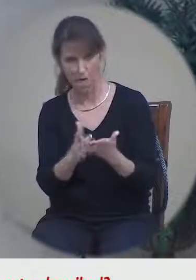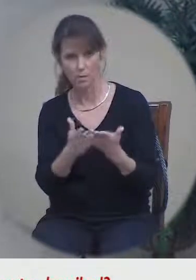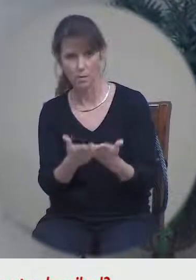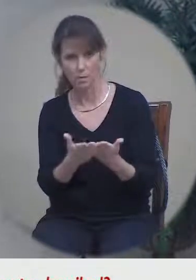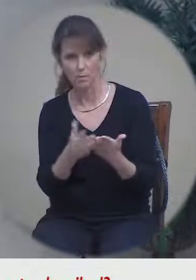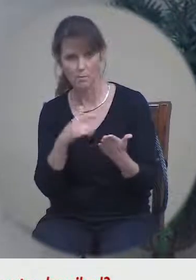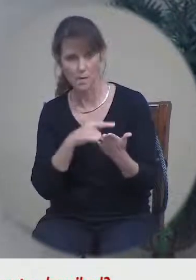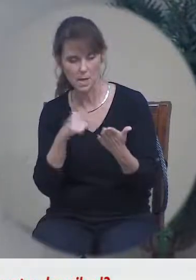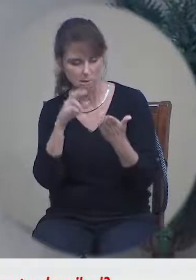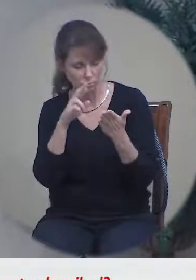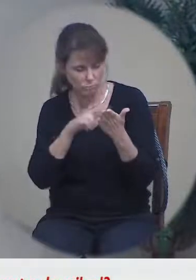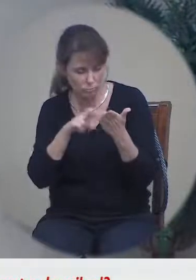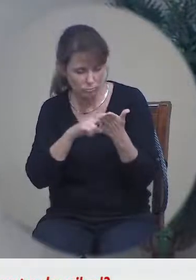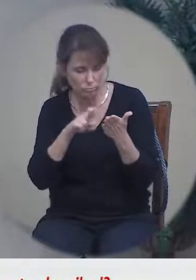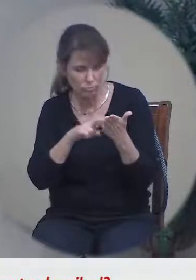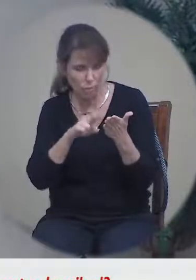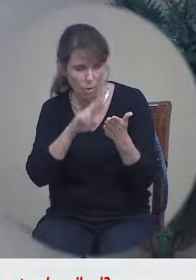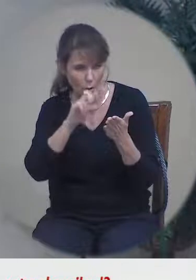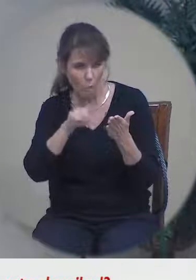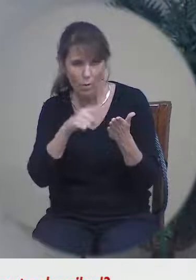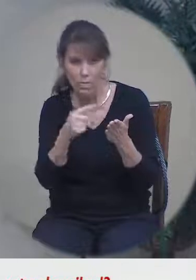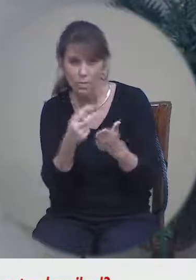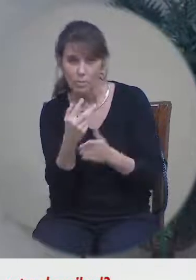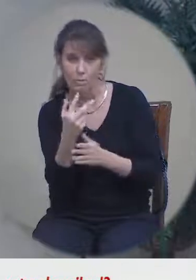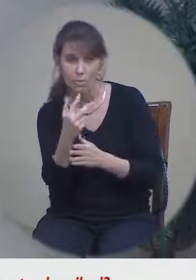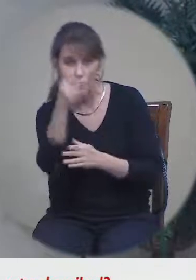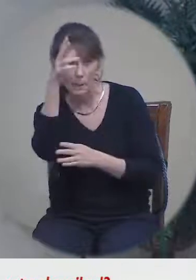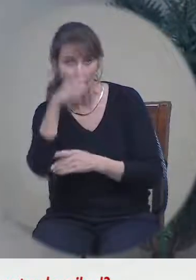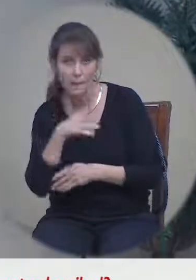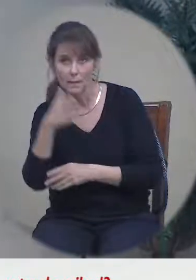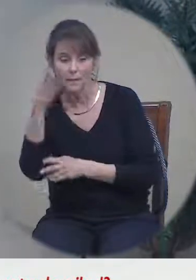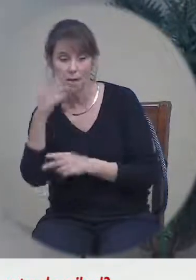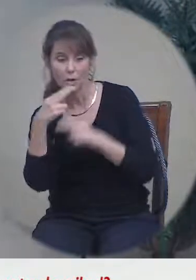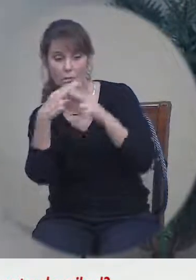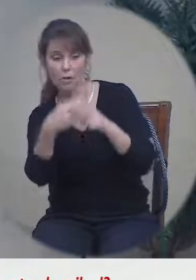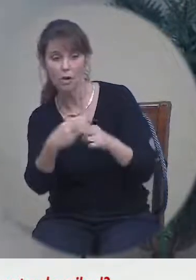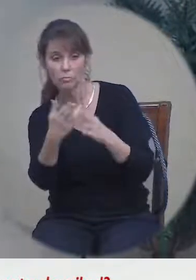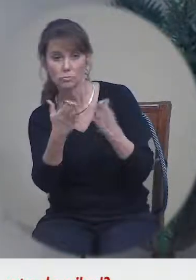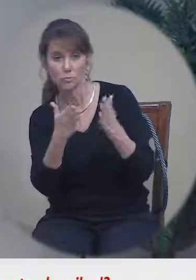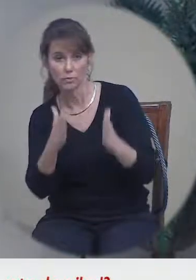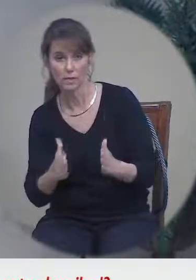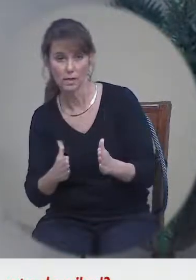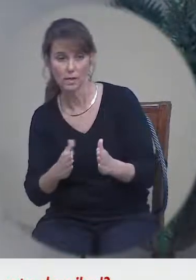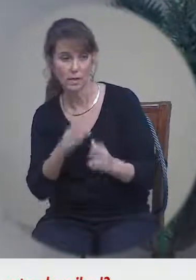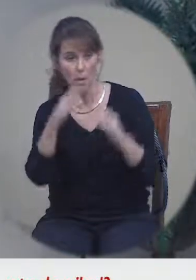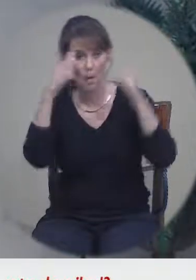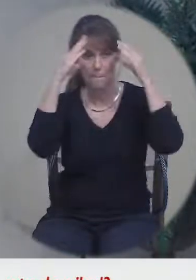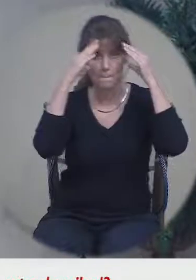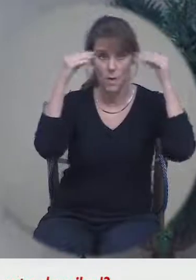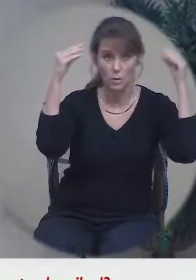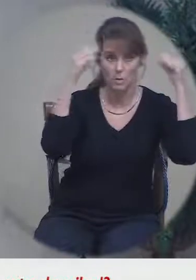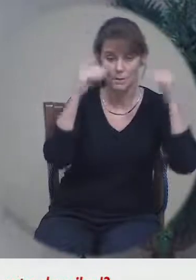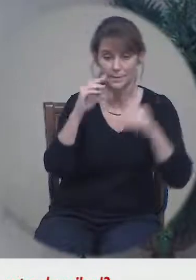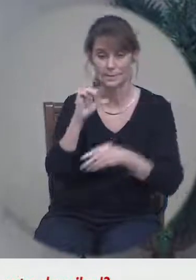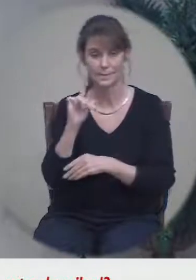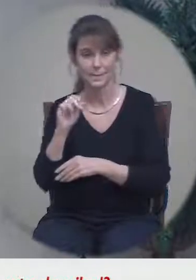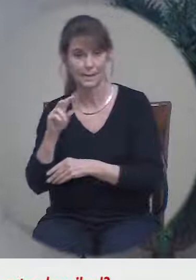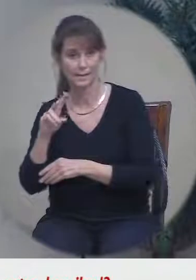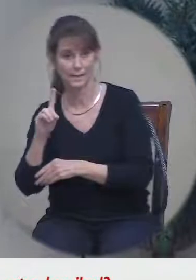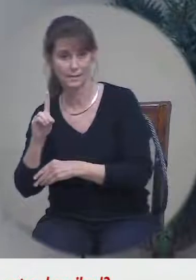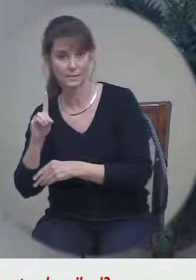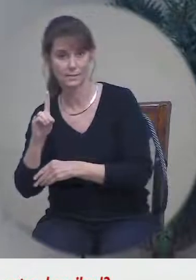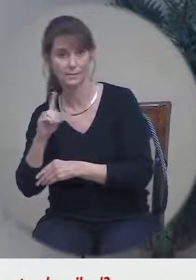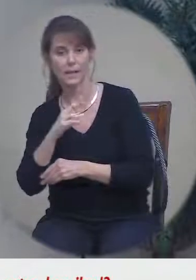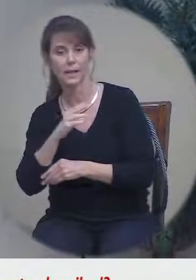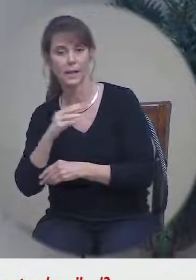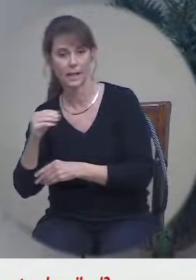God considered his servants. You look at Moses in Exodus chapter 14, David, 2 Samuel 7, and then